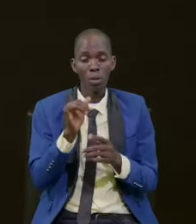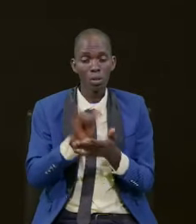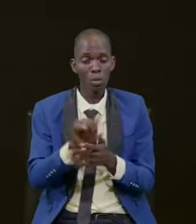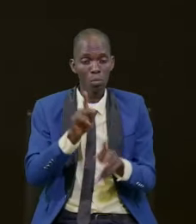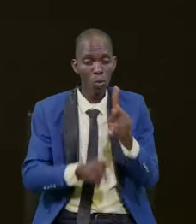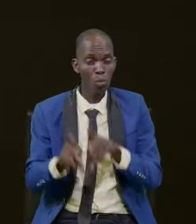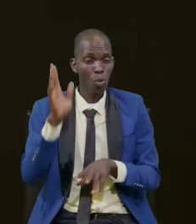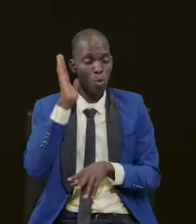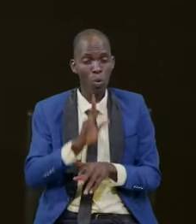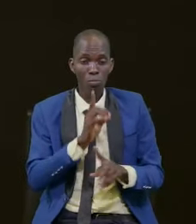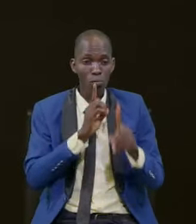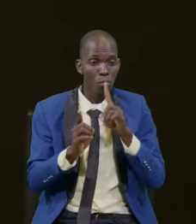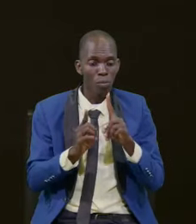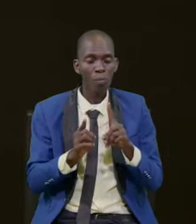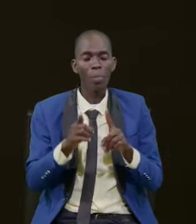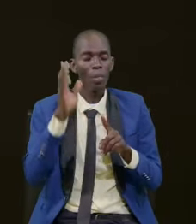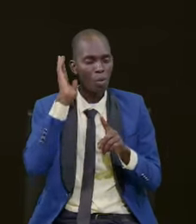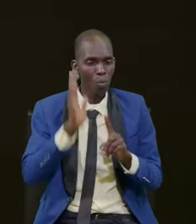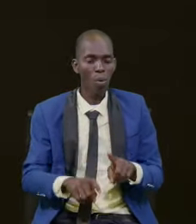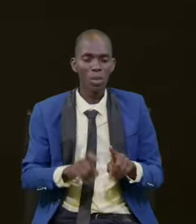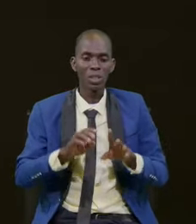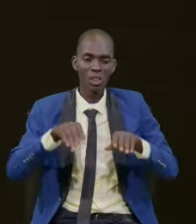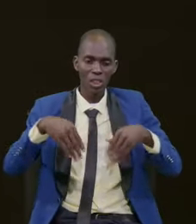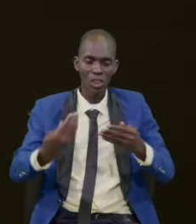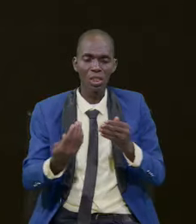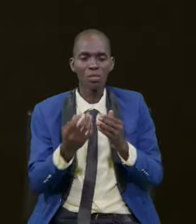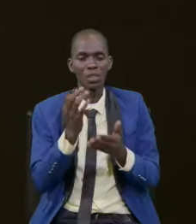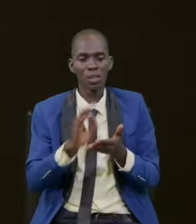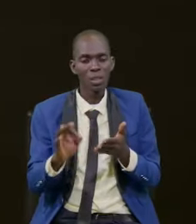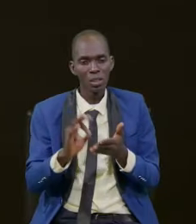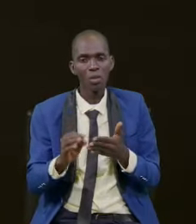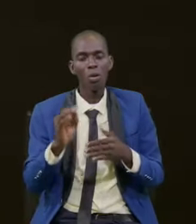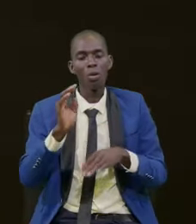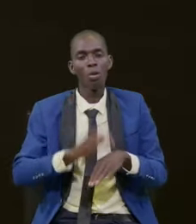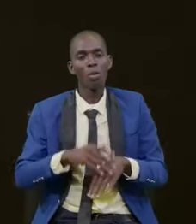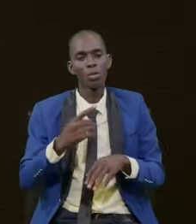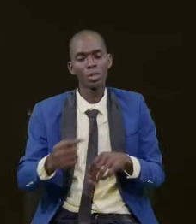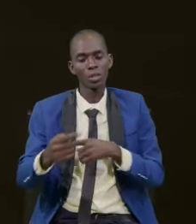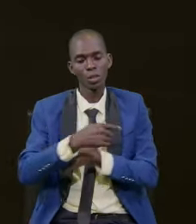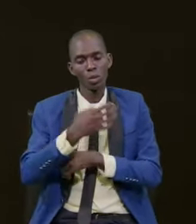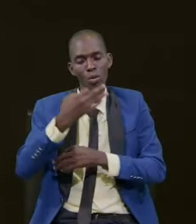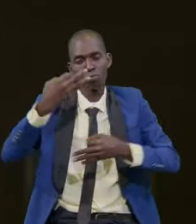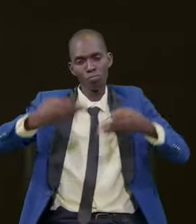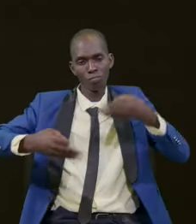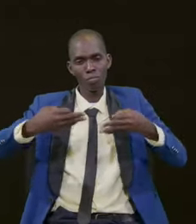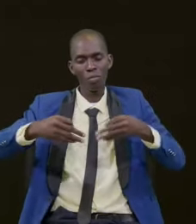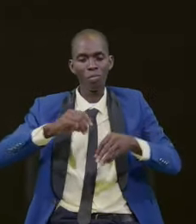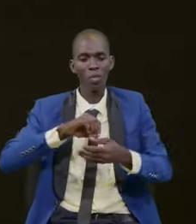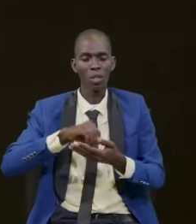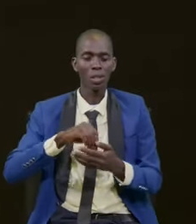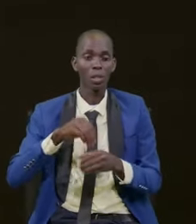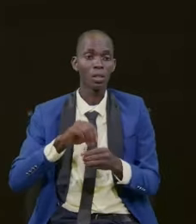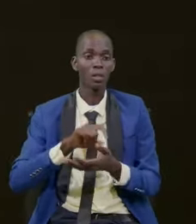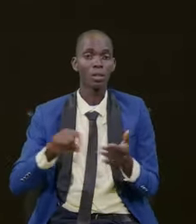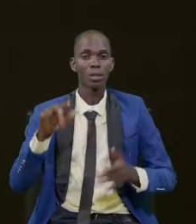shall give account thereof in the day of judgment. Verse 37. In